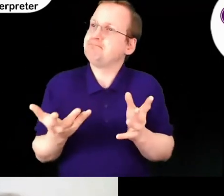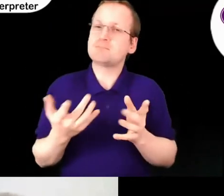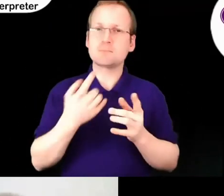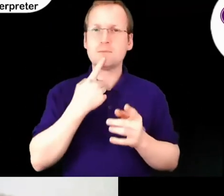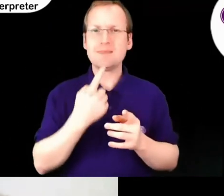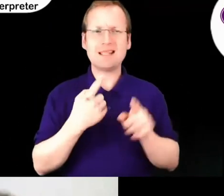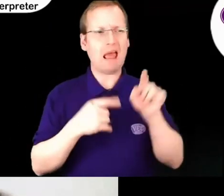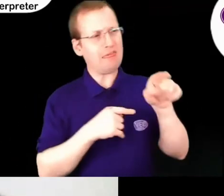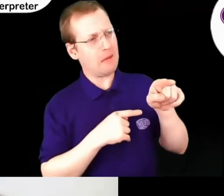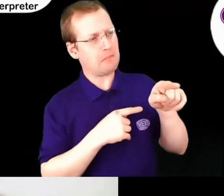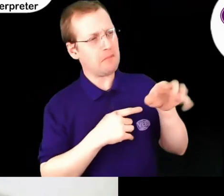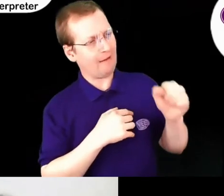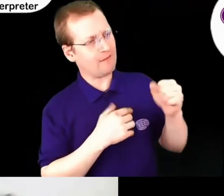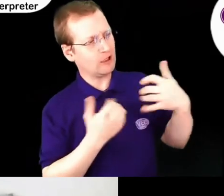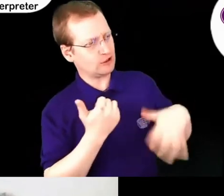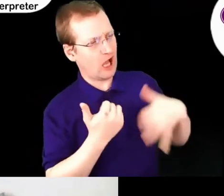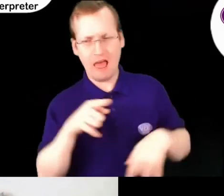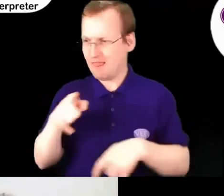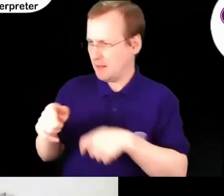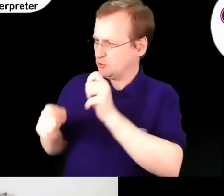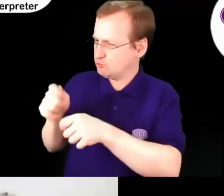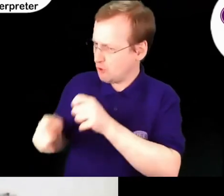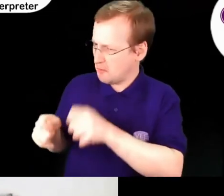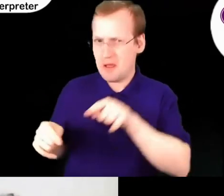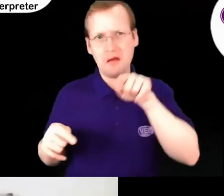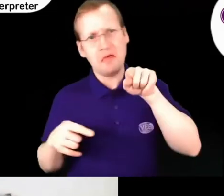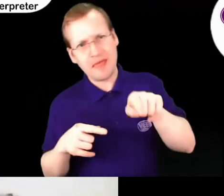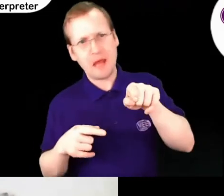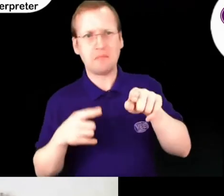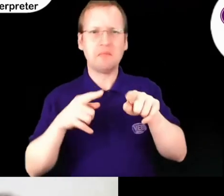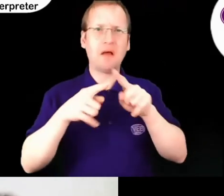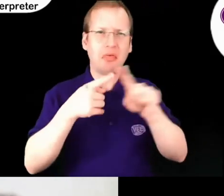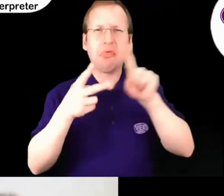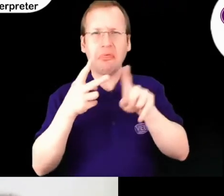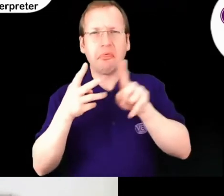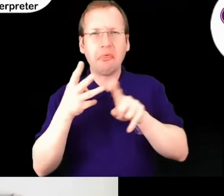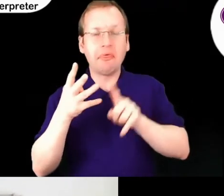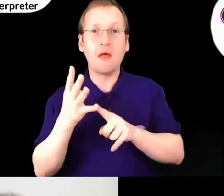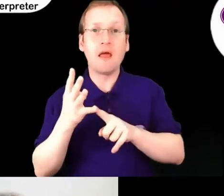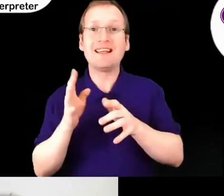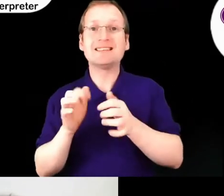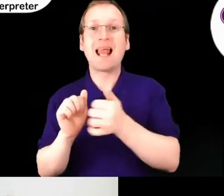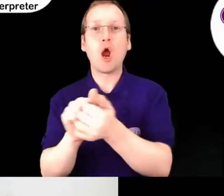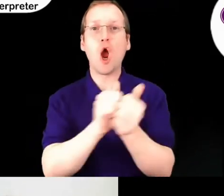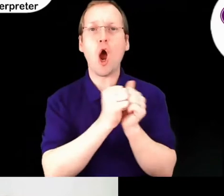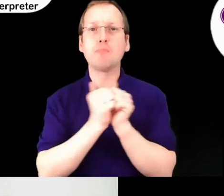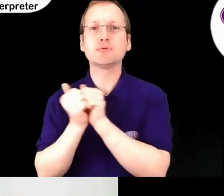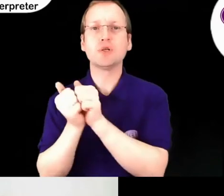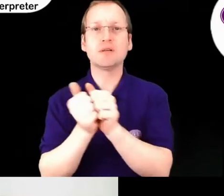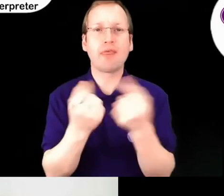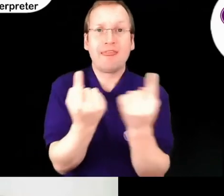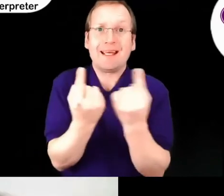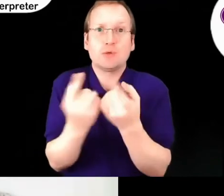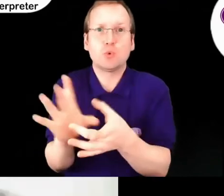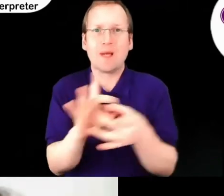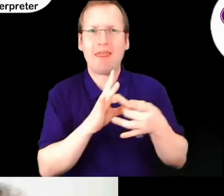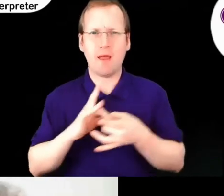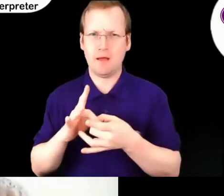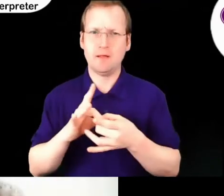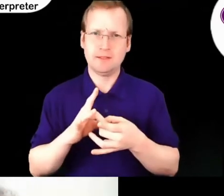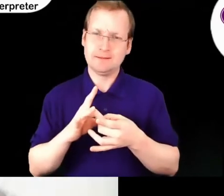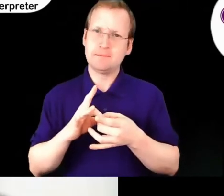so-and-so plays the guitar, so-and-so drums or whatever, rather than feeling this is a corporate act together. So